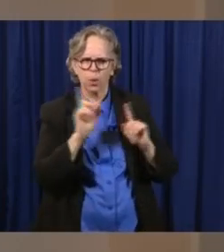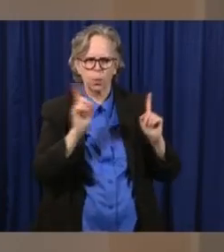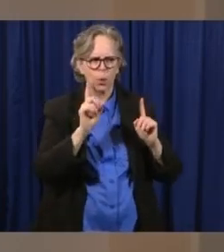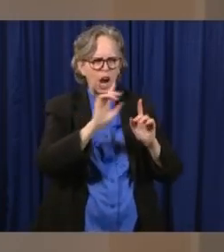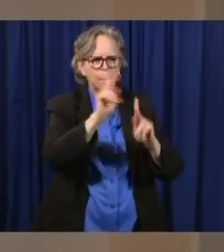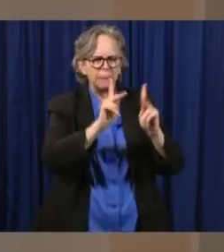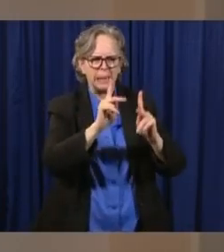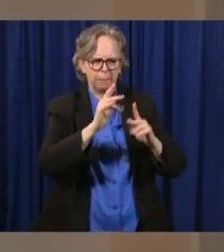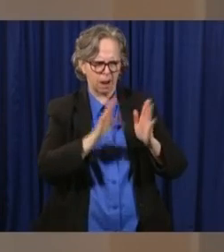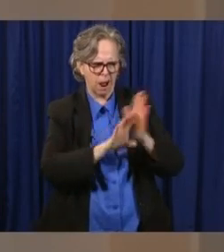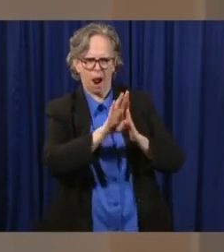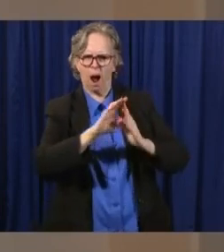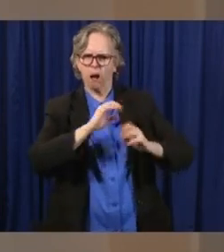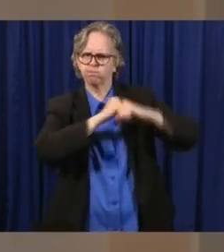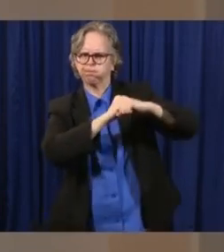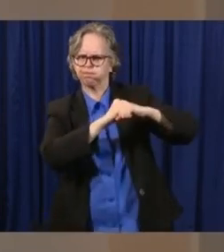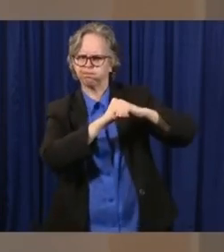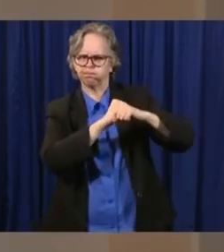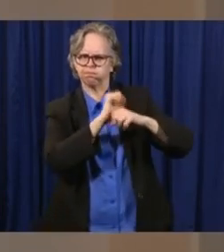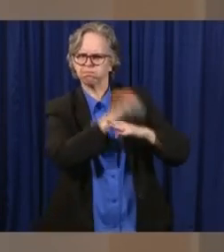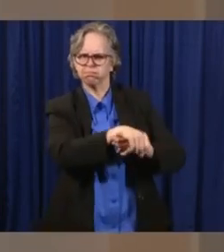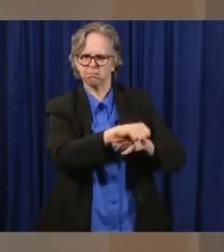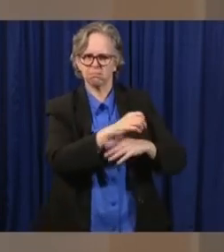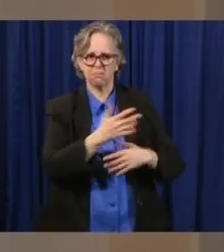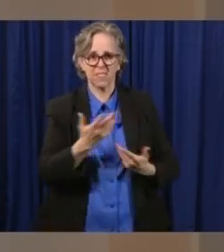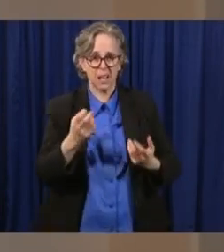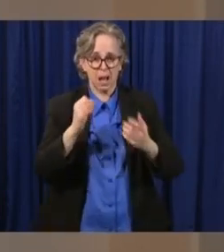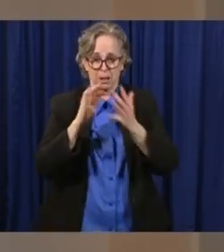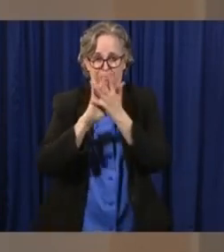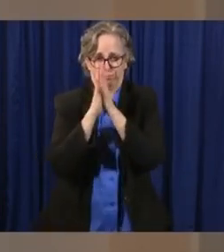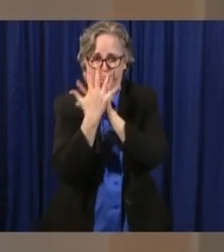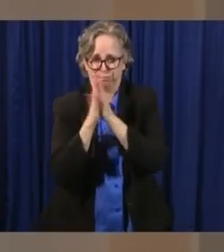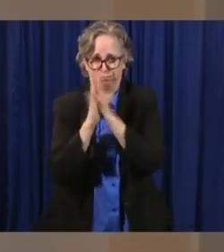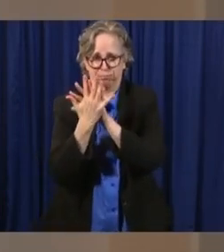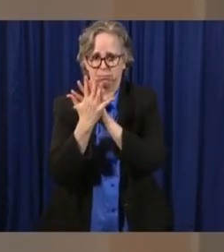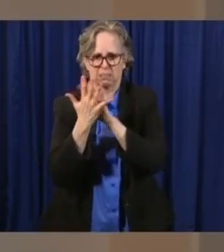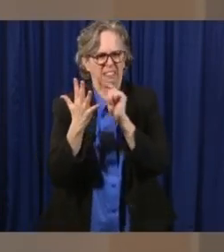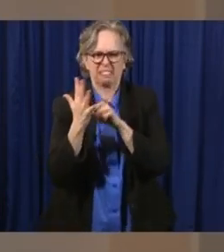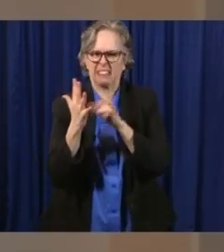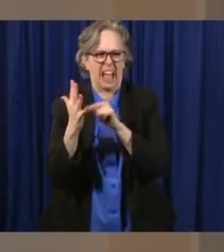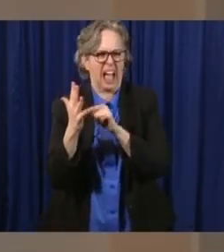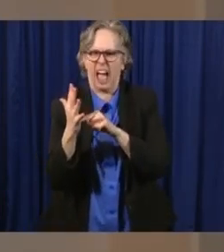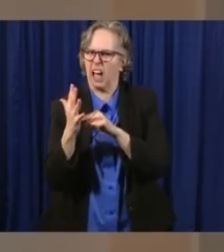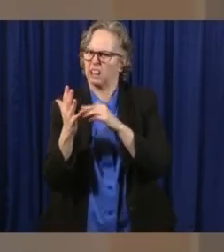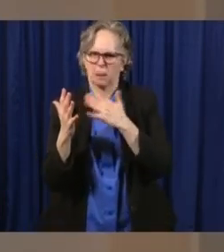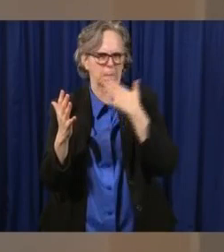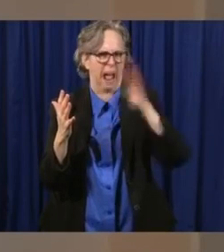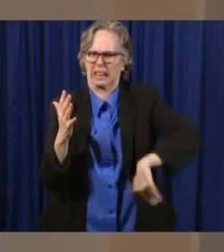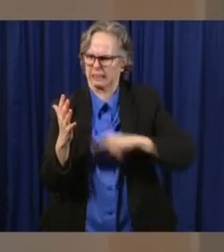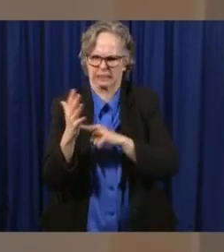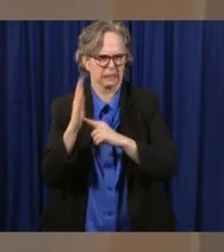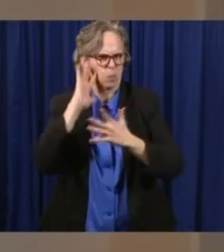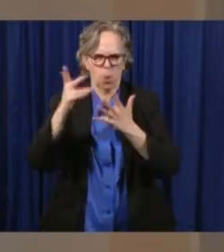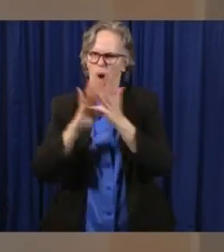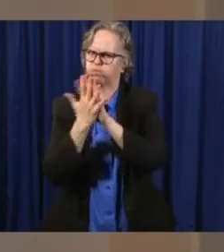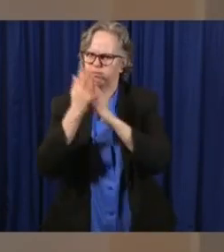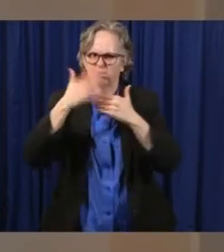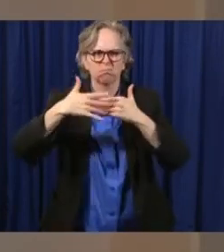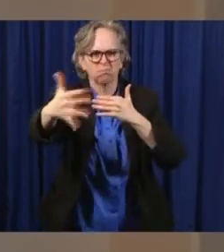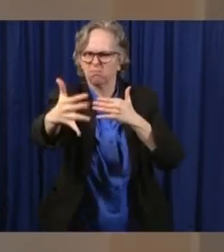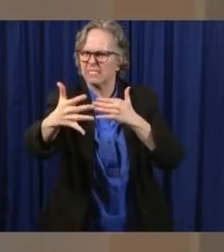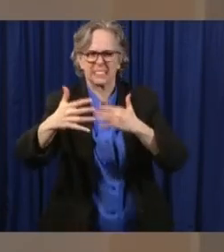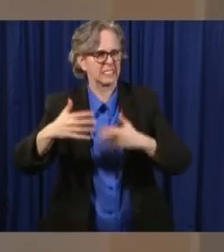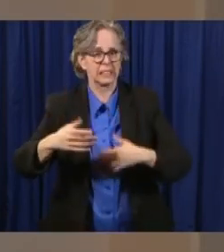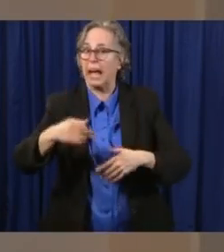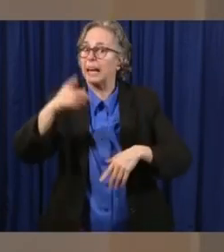be bad for a while. This is not something that we're going to flip a switch on for sure. This is what all the studies